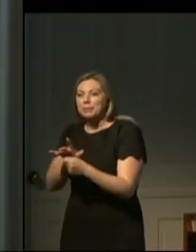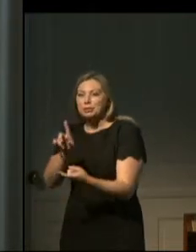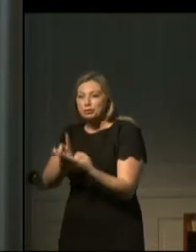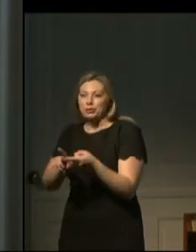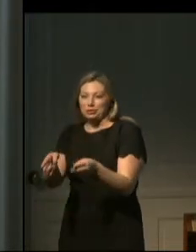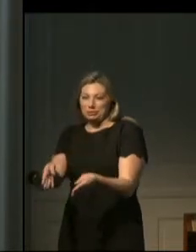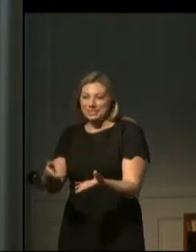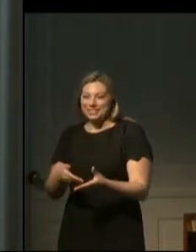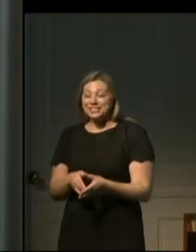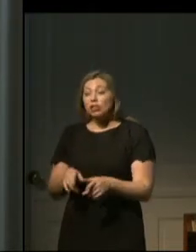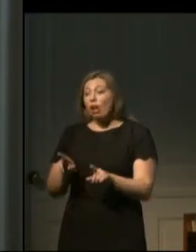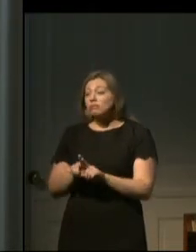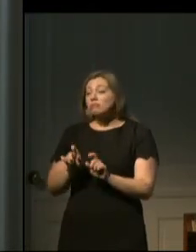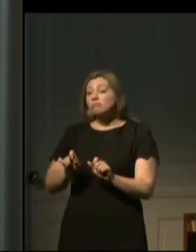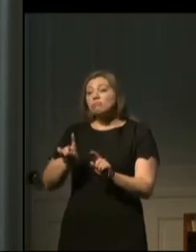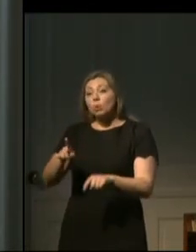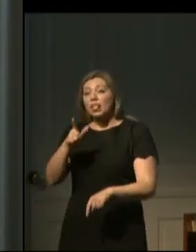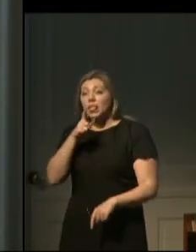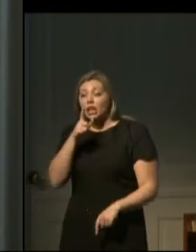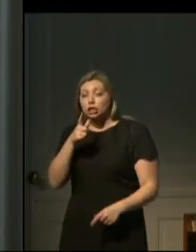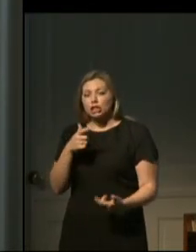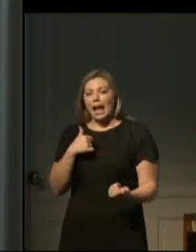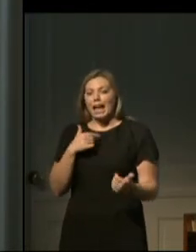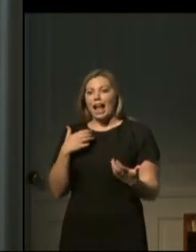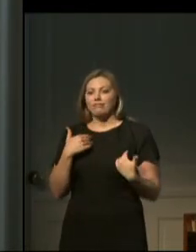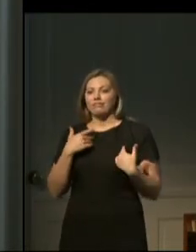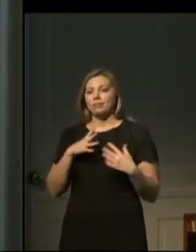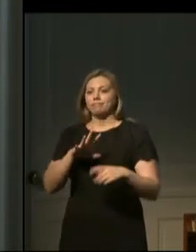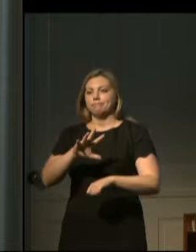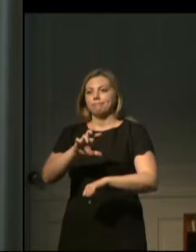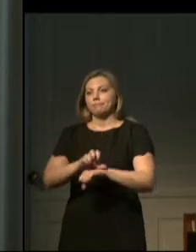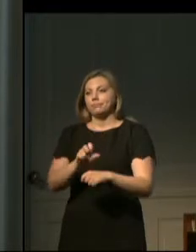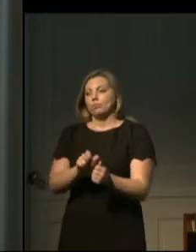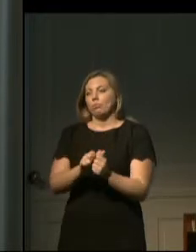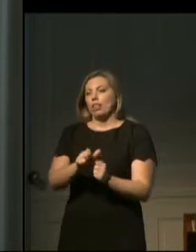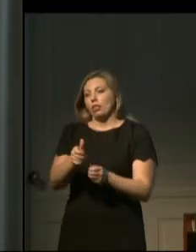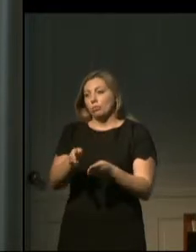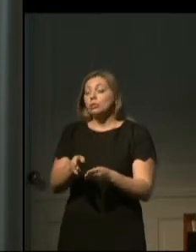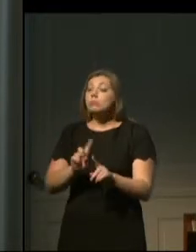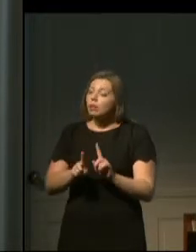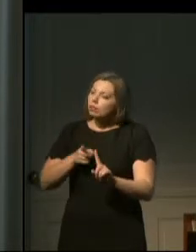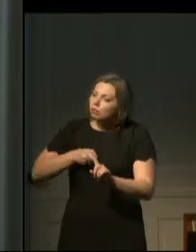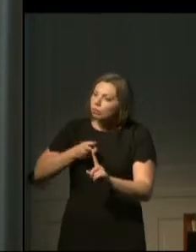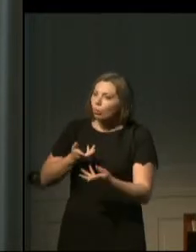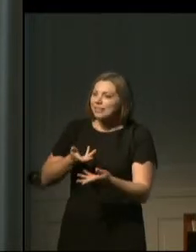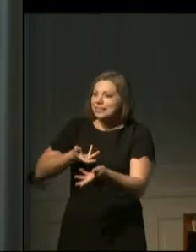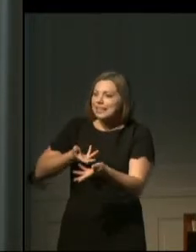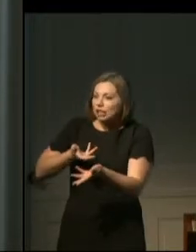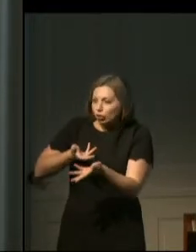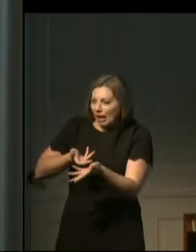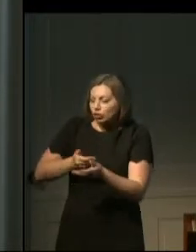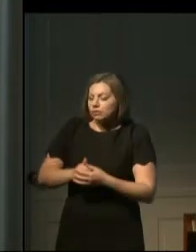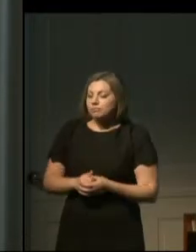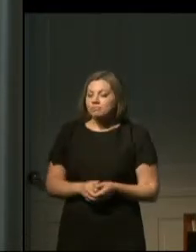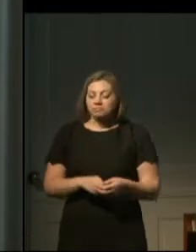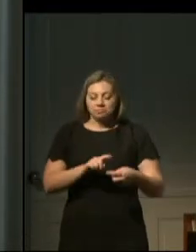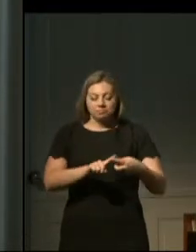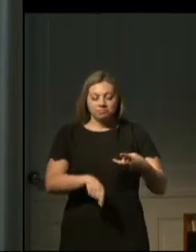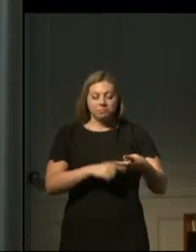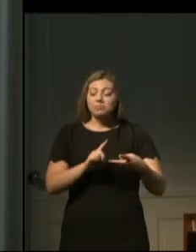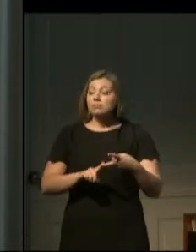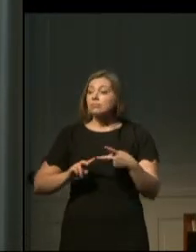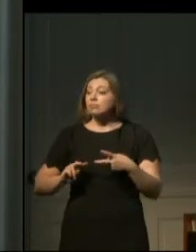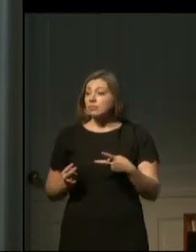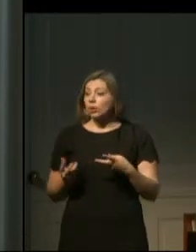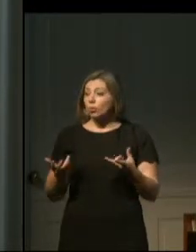also be going to lunch. So there are different kinds of engagement, but it's about interaction. The second kind is more